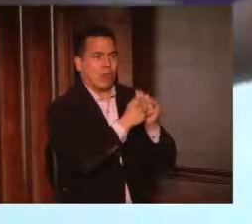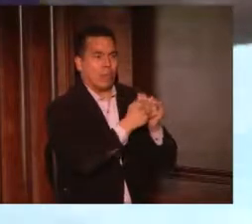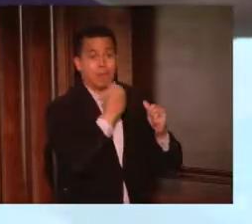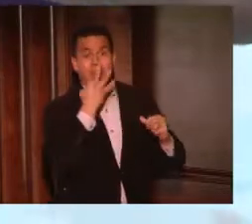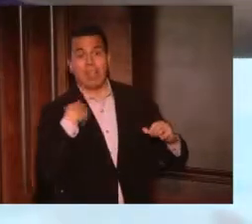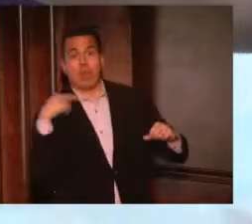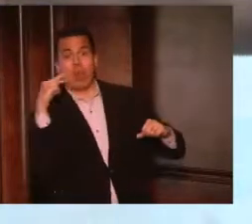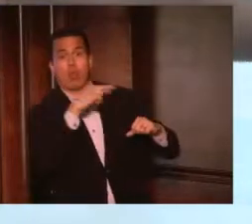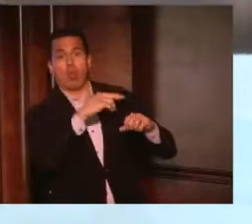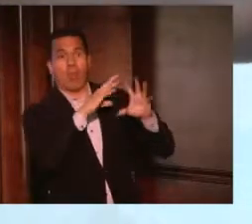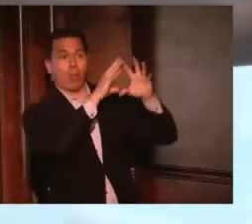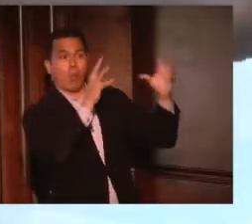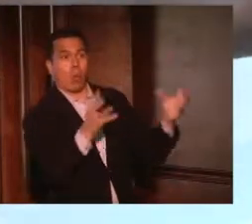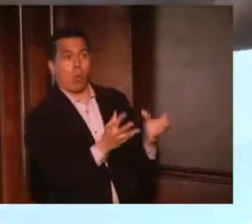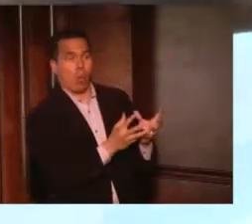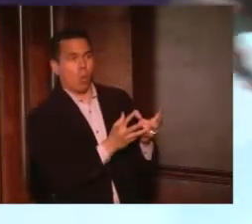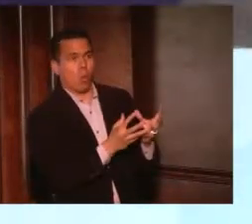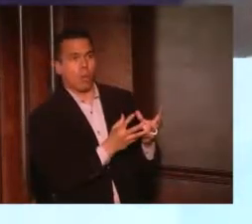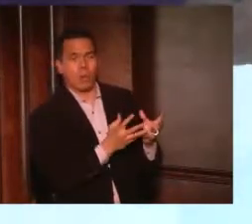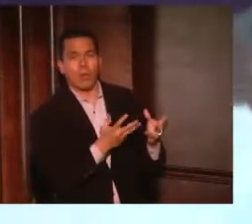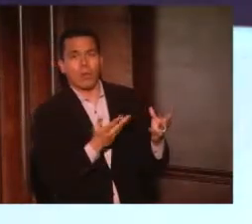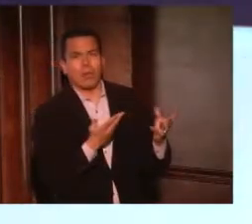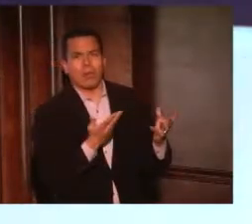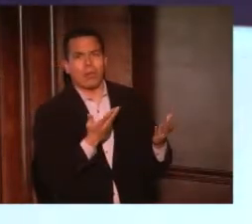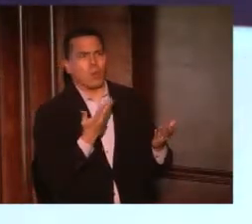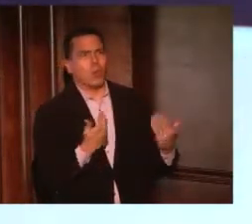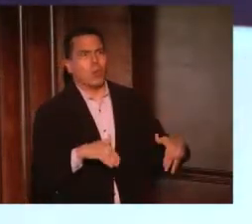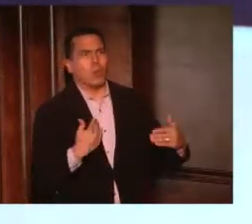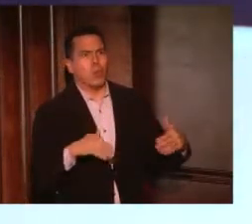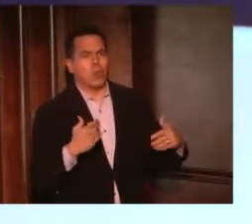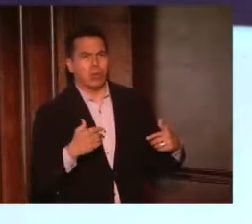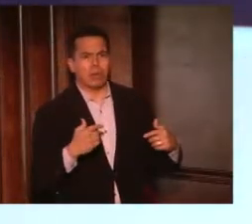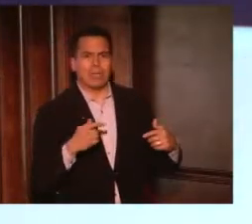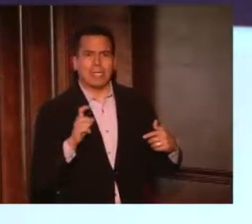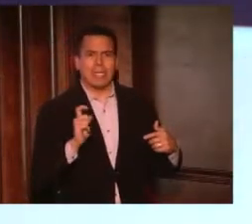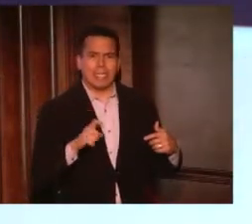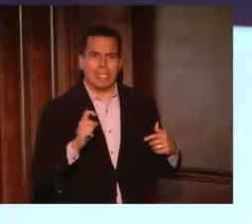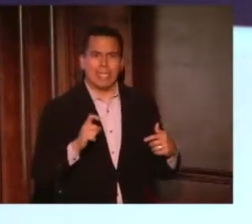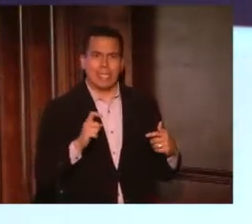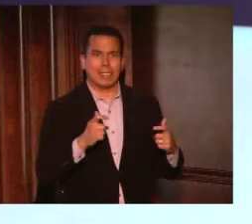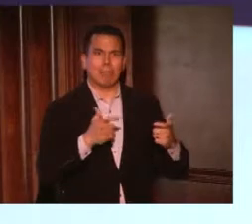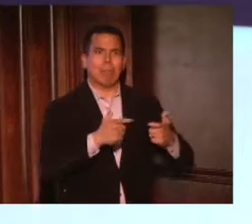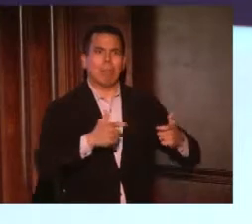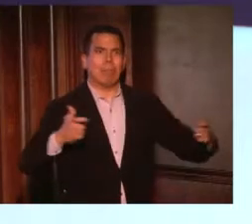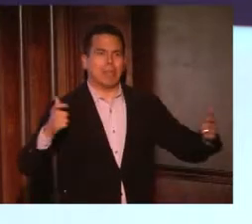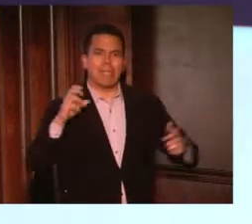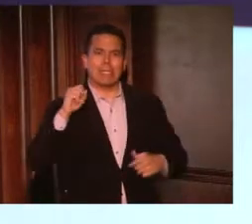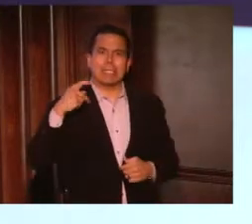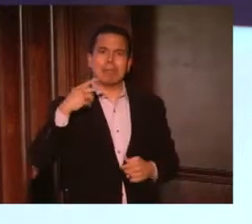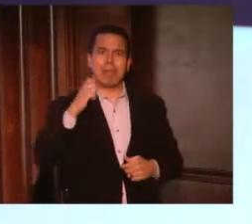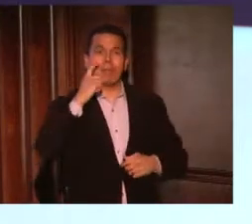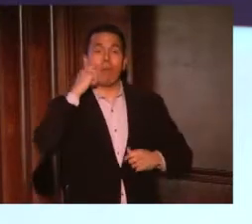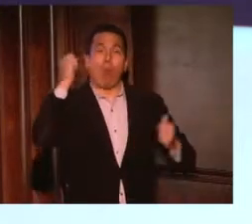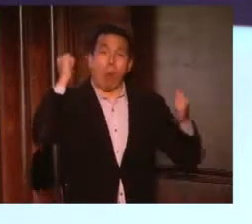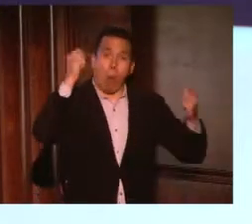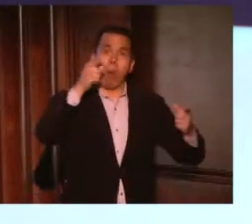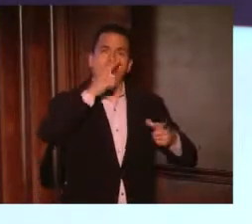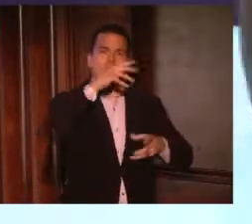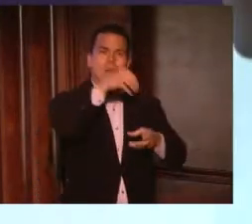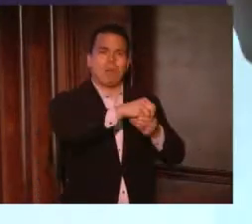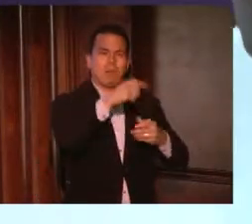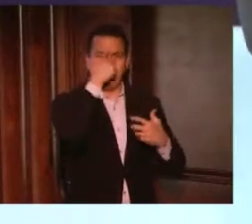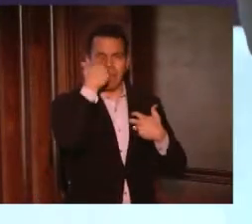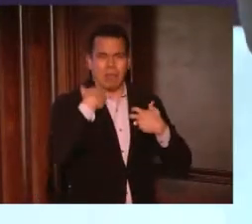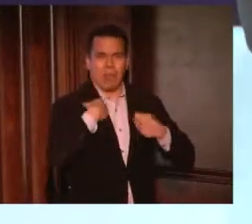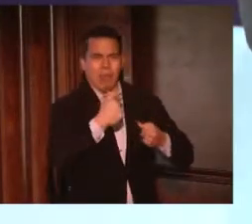that will be a really big table to have everybody. So what has been happening is, we look at our